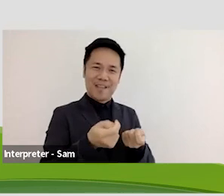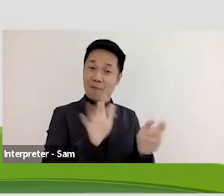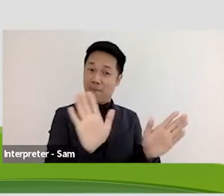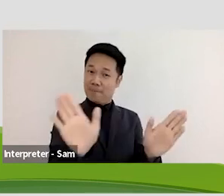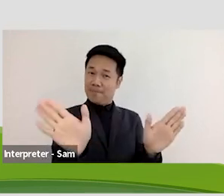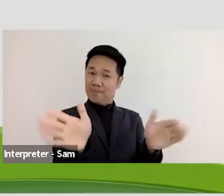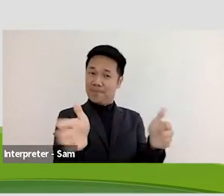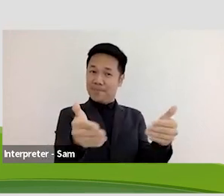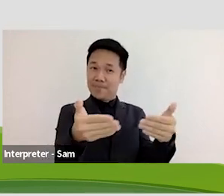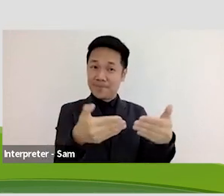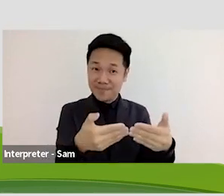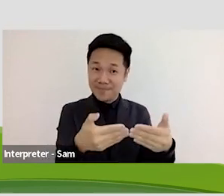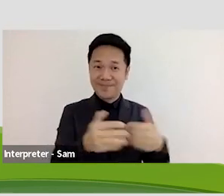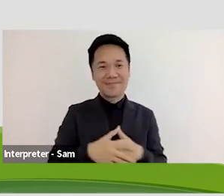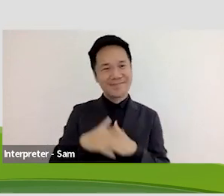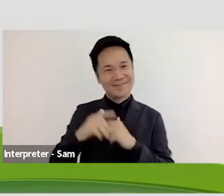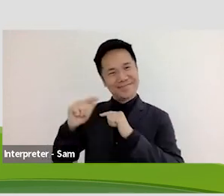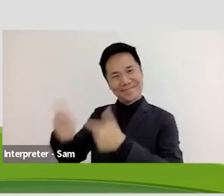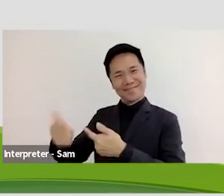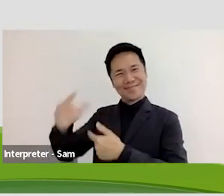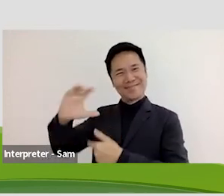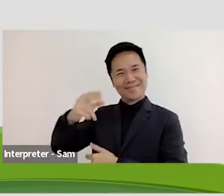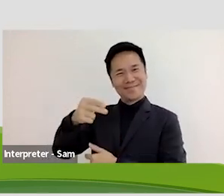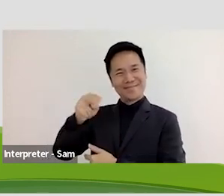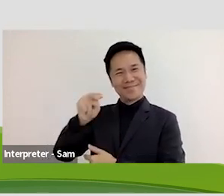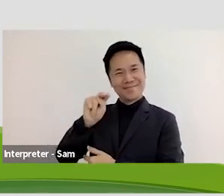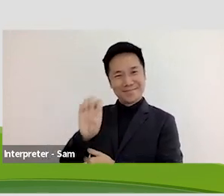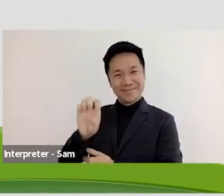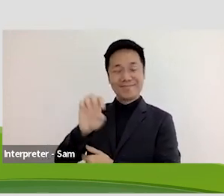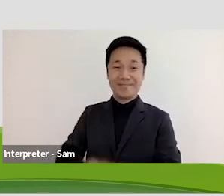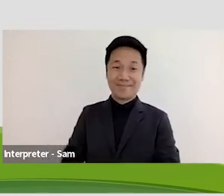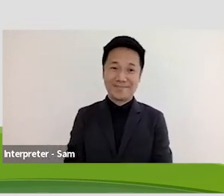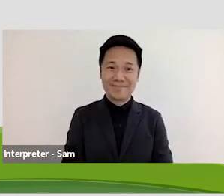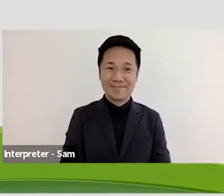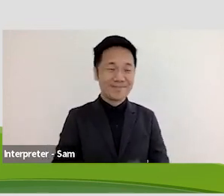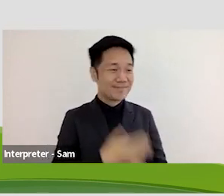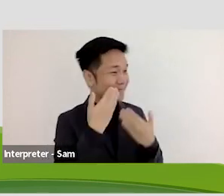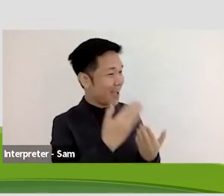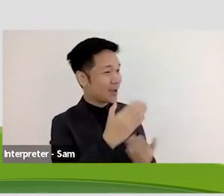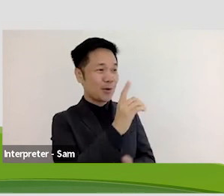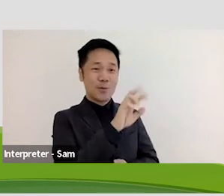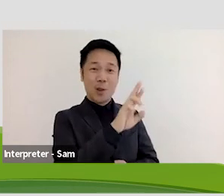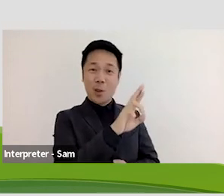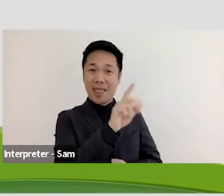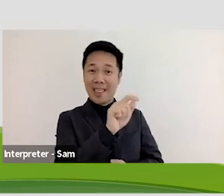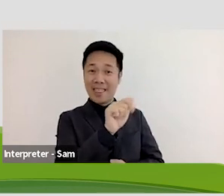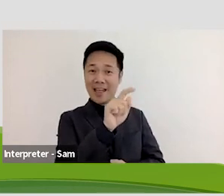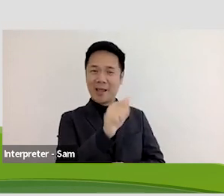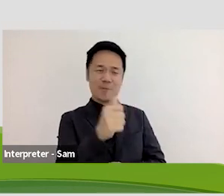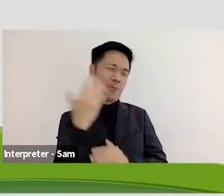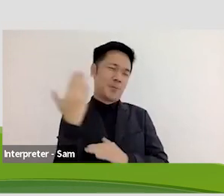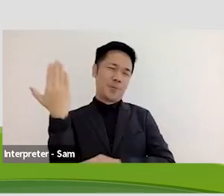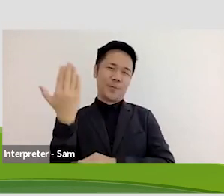meeting, please. Hannah, over to you. Thank you very much, Dr. Tata, for your eloquent closing